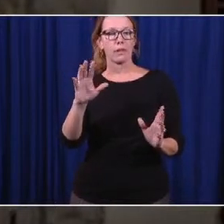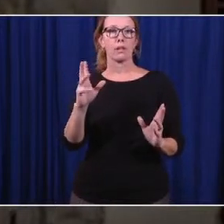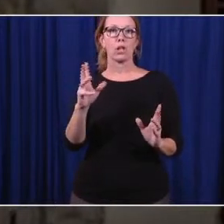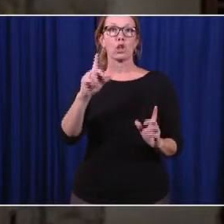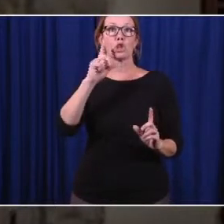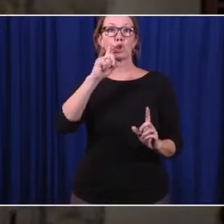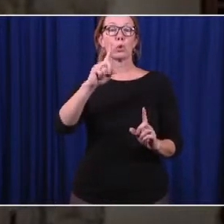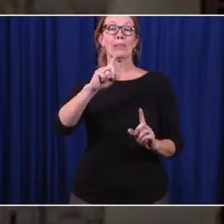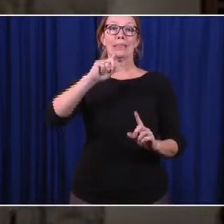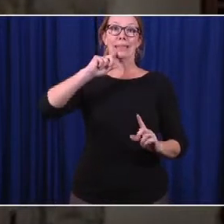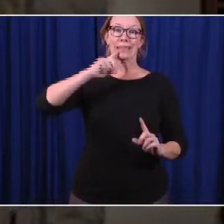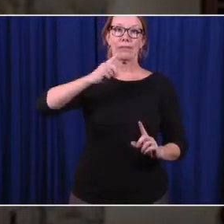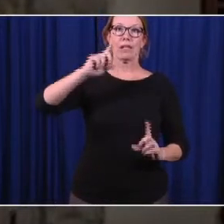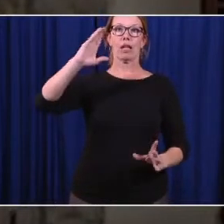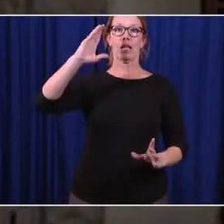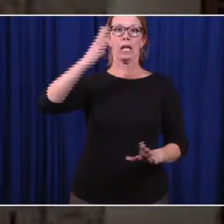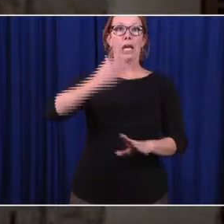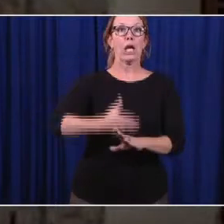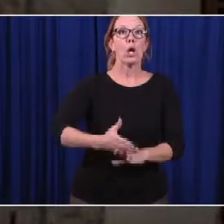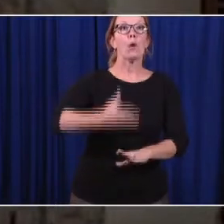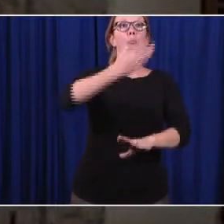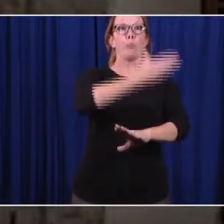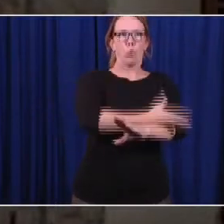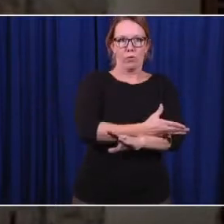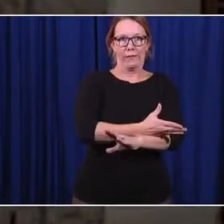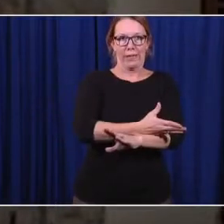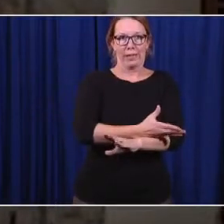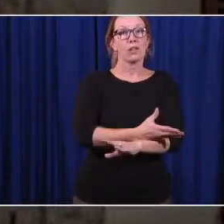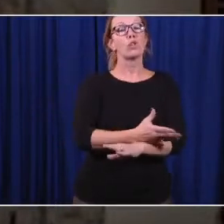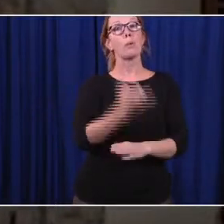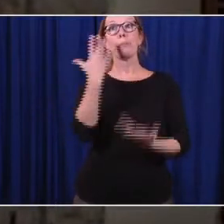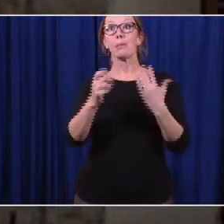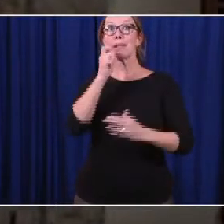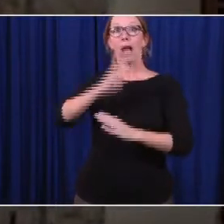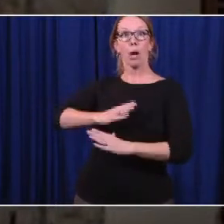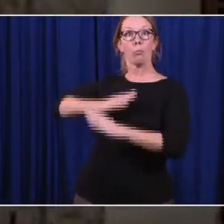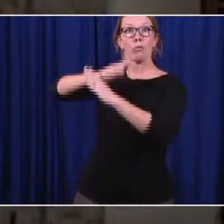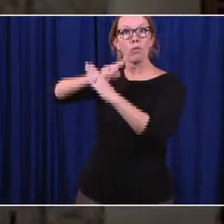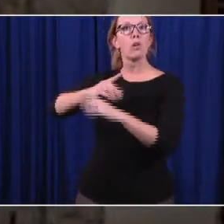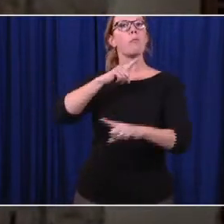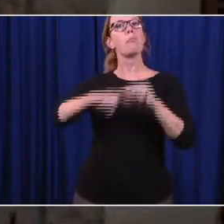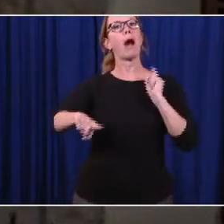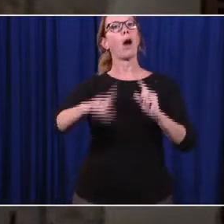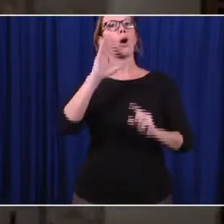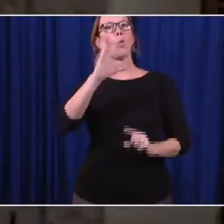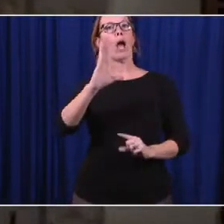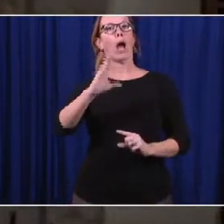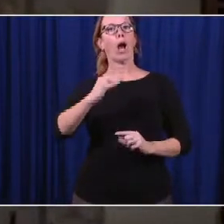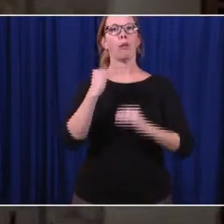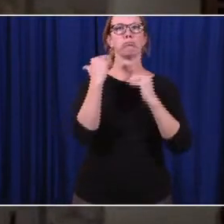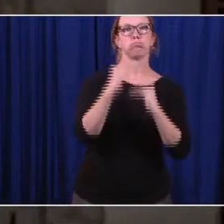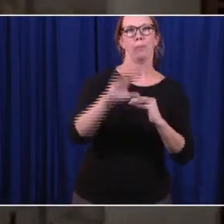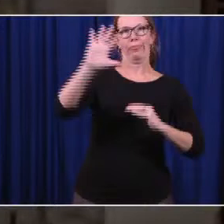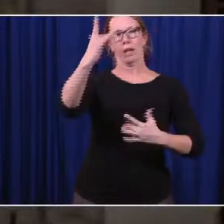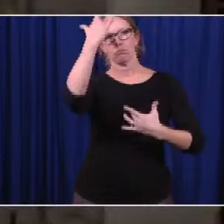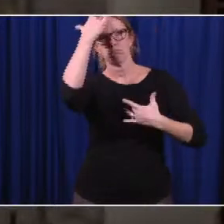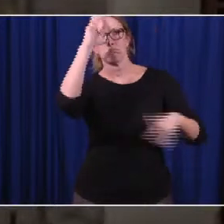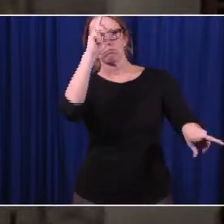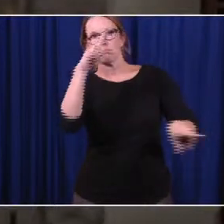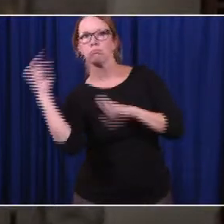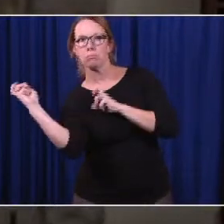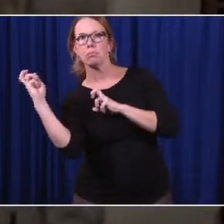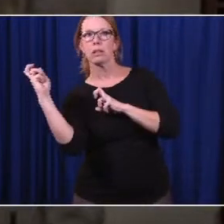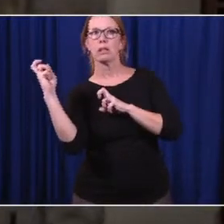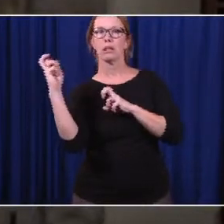significantly improving outcome. So even if it didn't prevent it, it would improve the outcome. That's